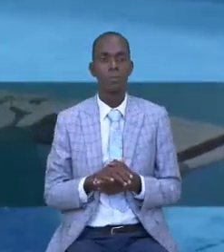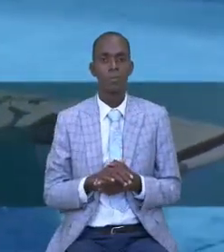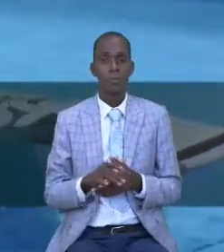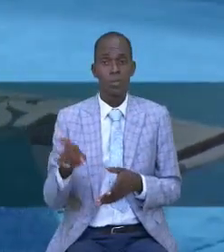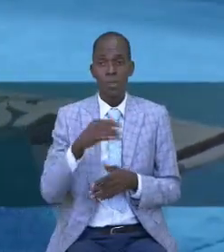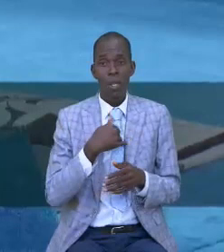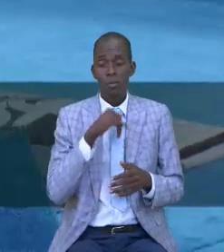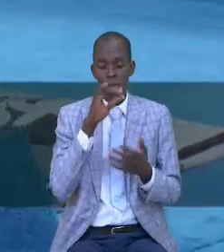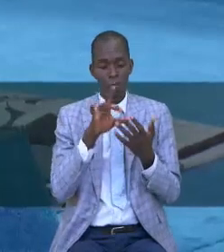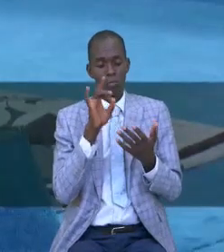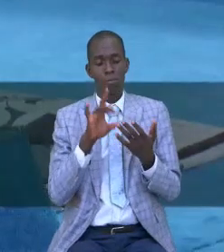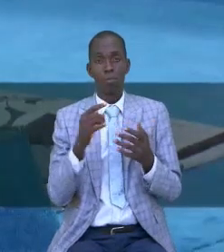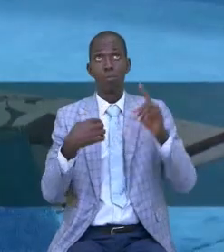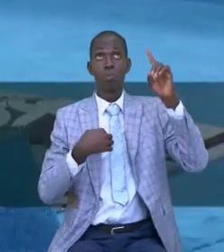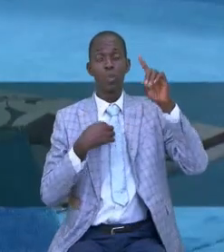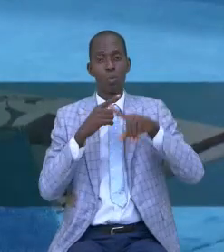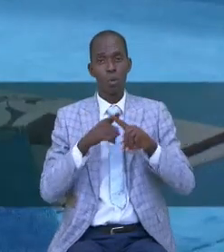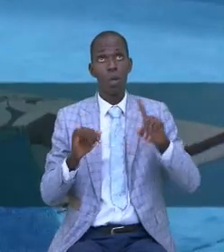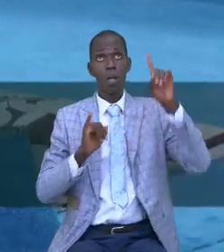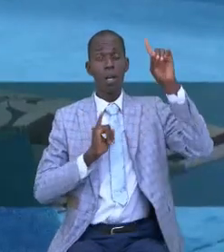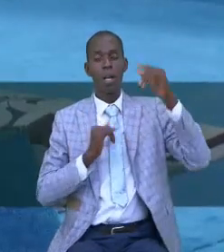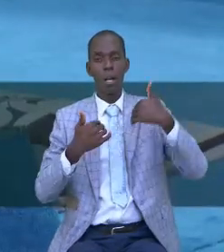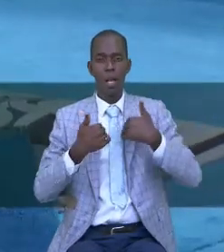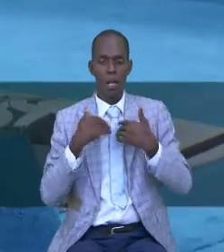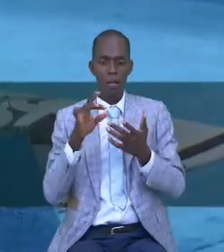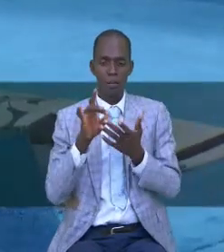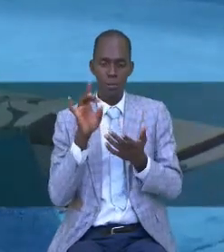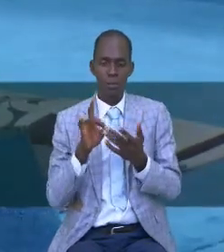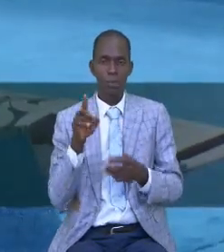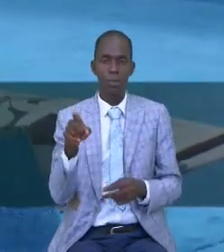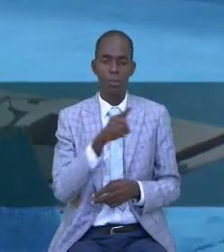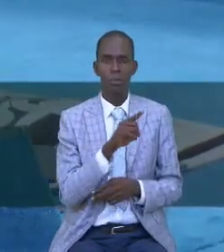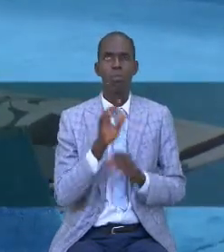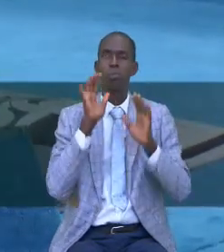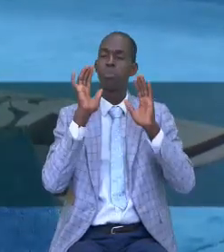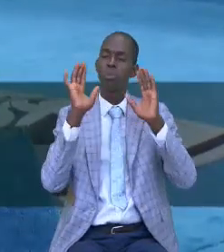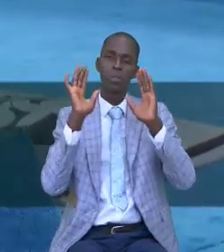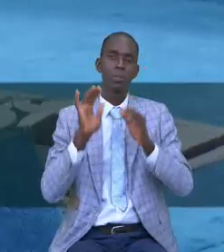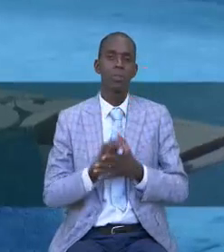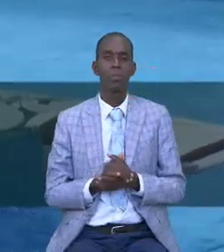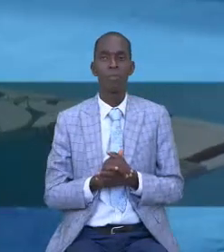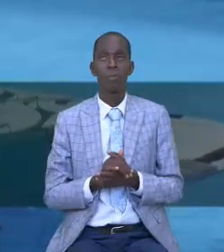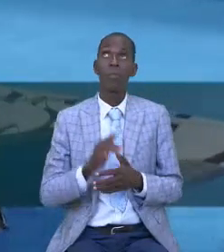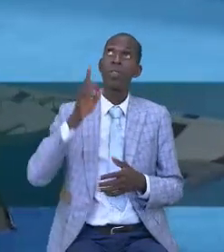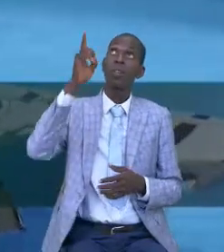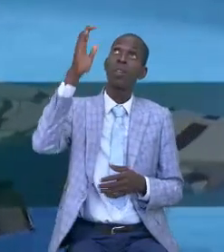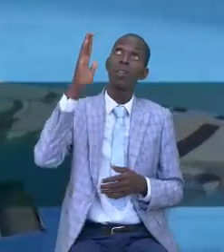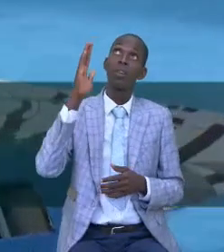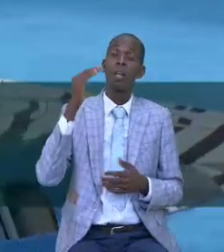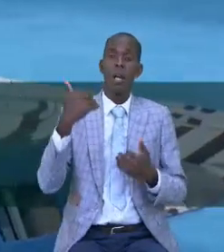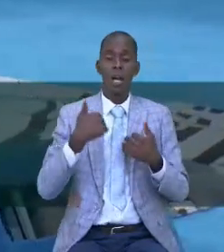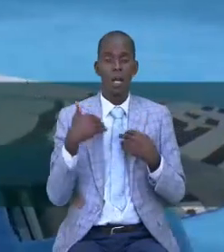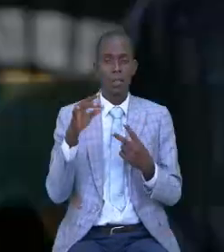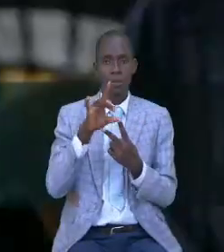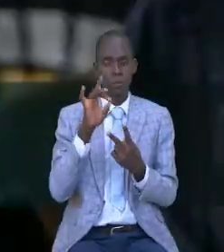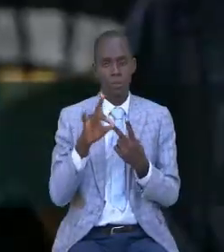not chosen me, but I have chosen you. Wonderful. God has chosen